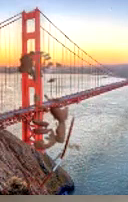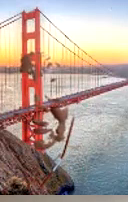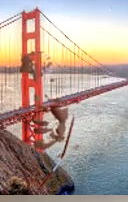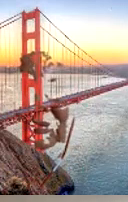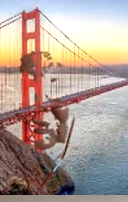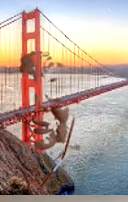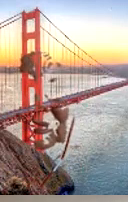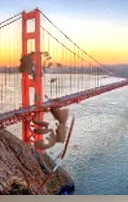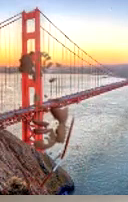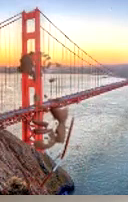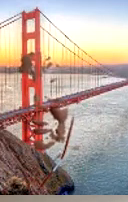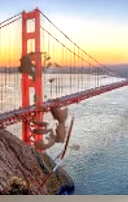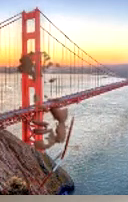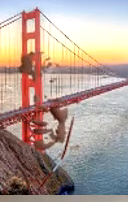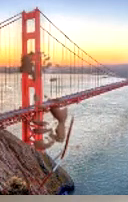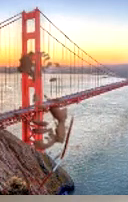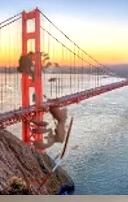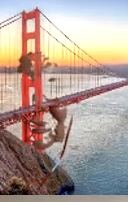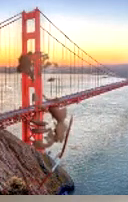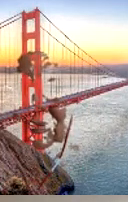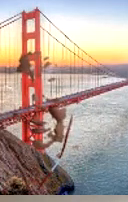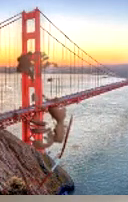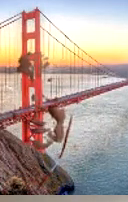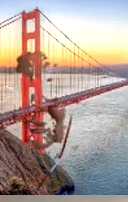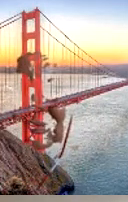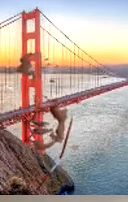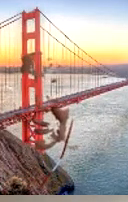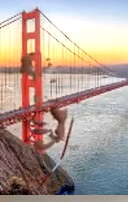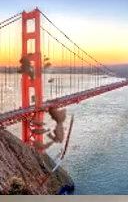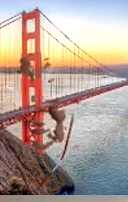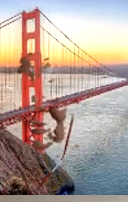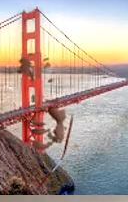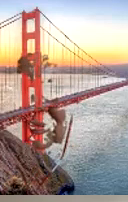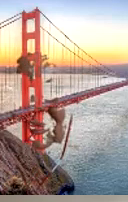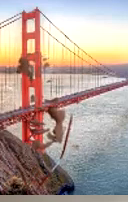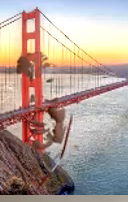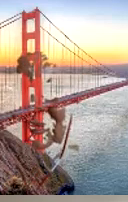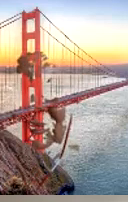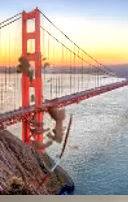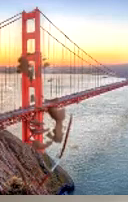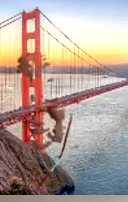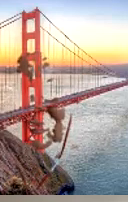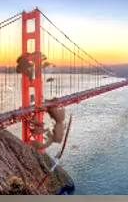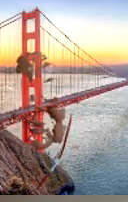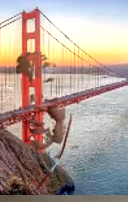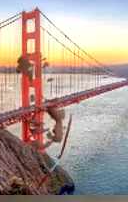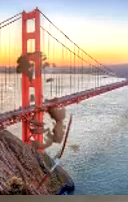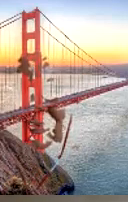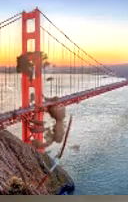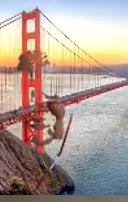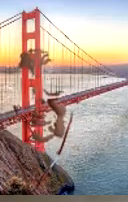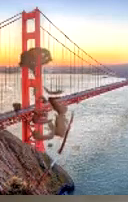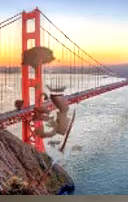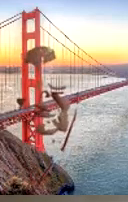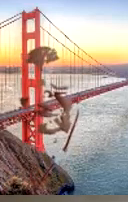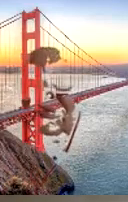thing. Yeah. They might recognize that you upload your picture. I think it only takes certain pictures,